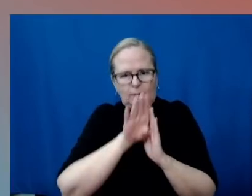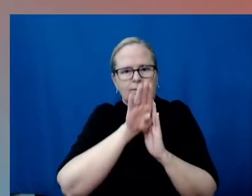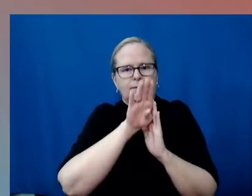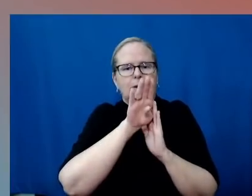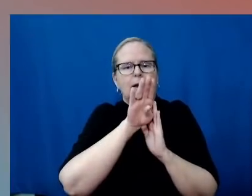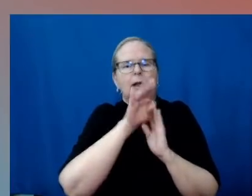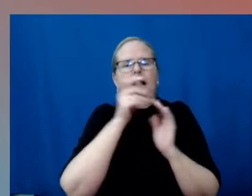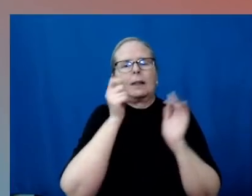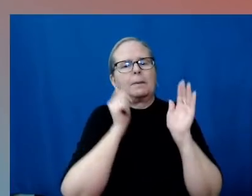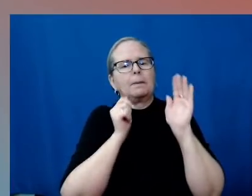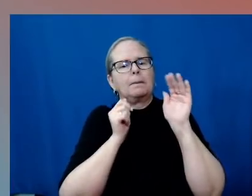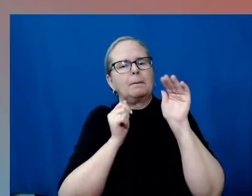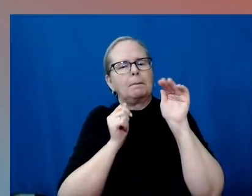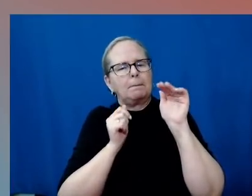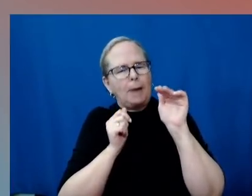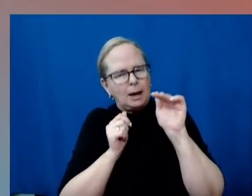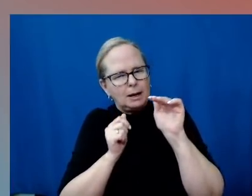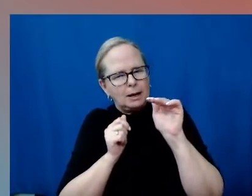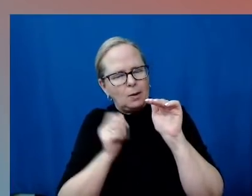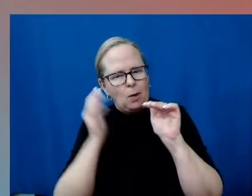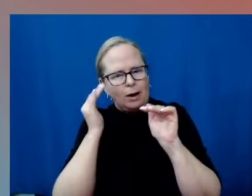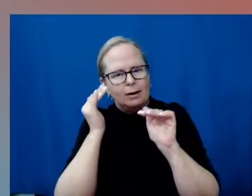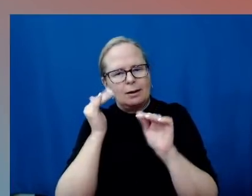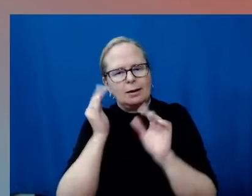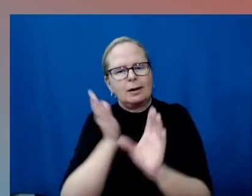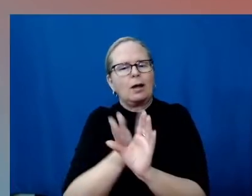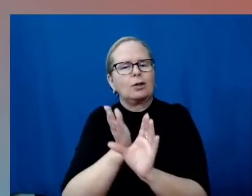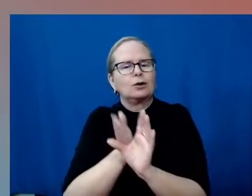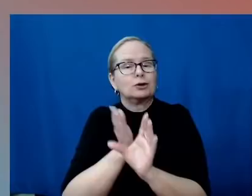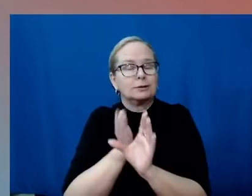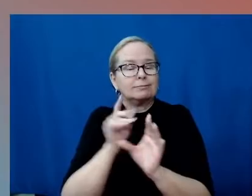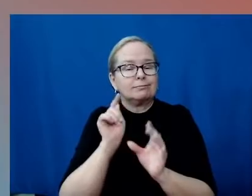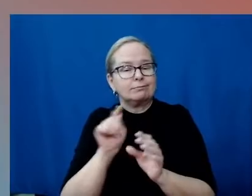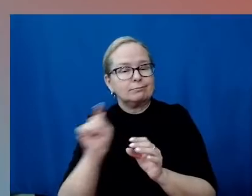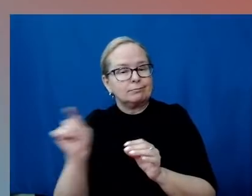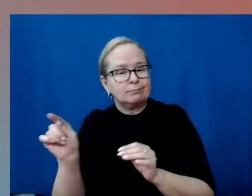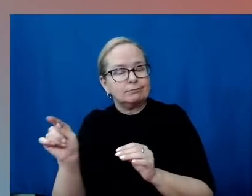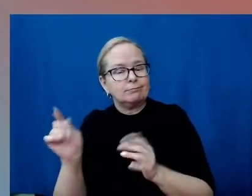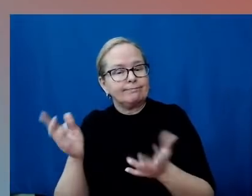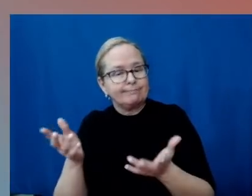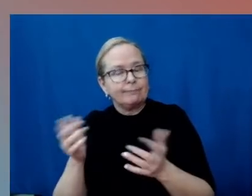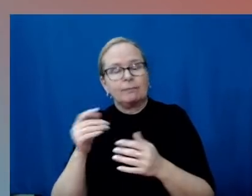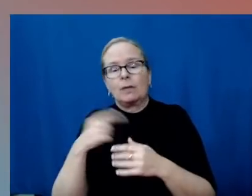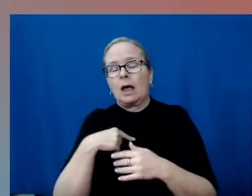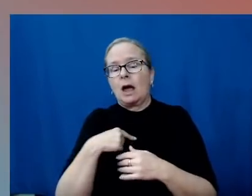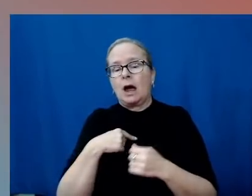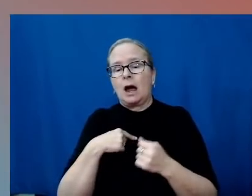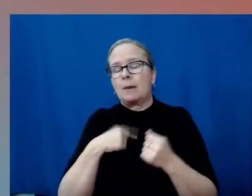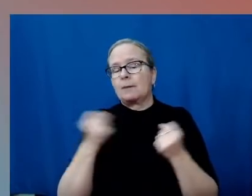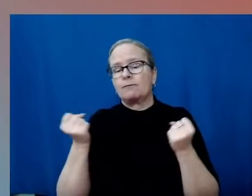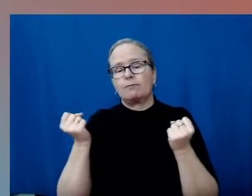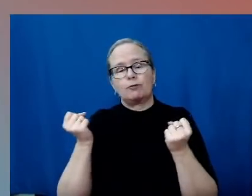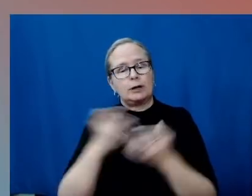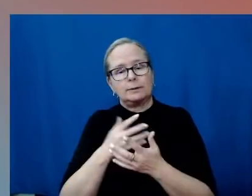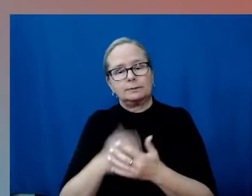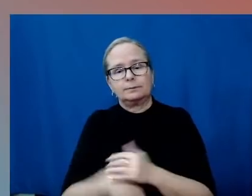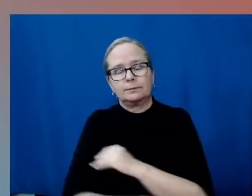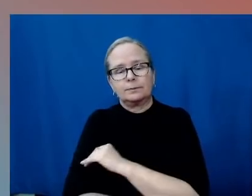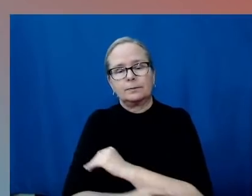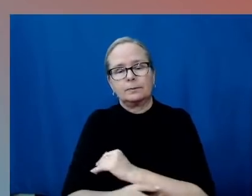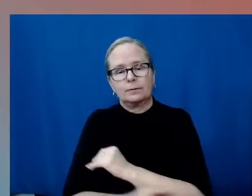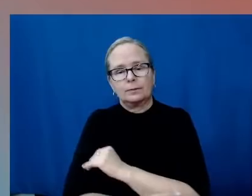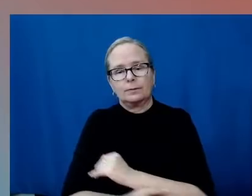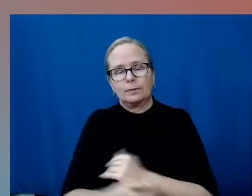to bend down. So it's always the psychological part of it. And I'm afraid with